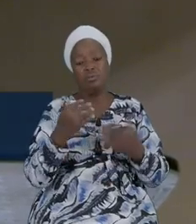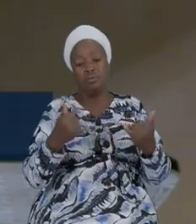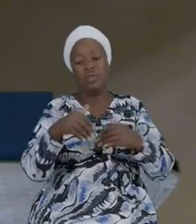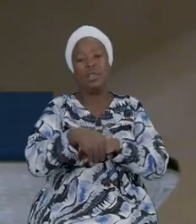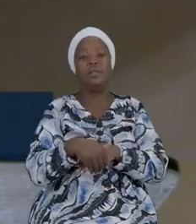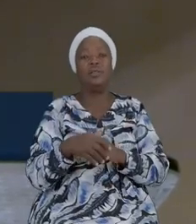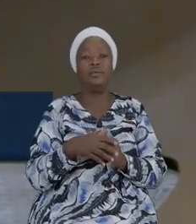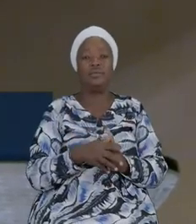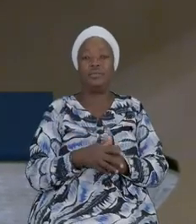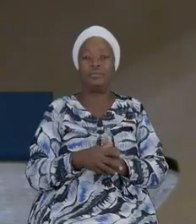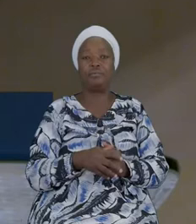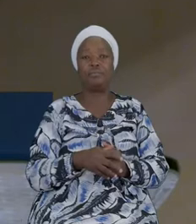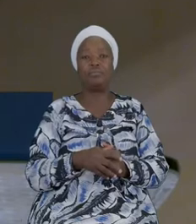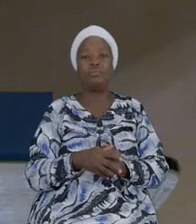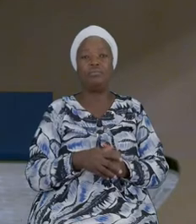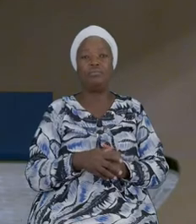tonight.